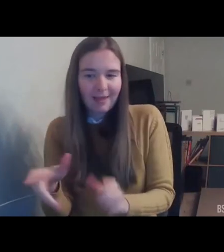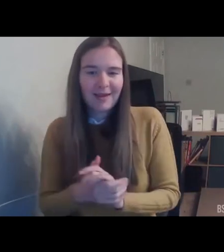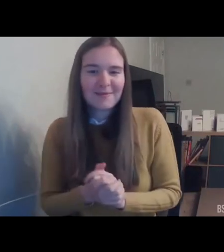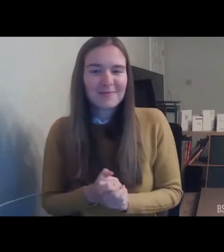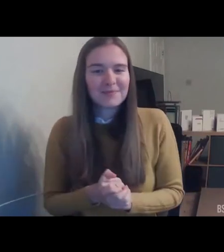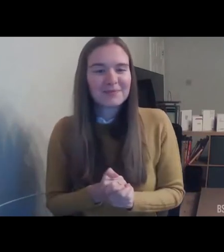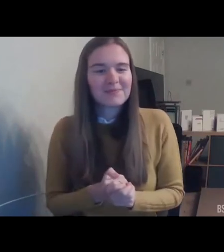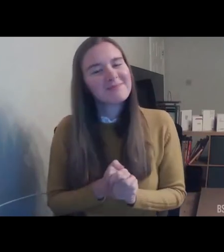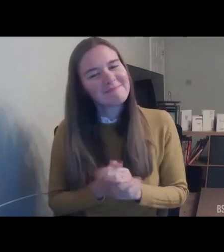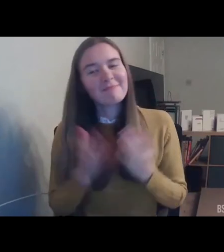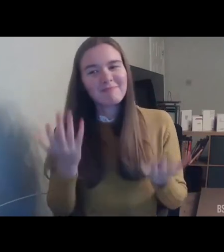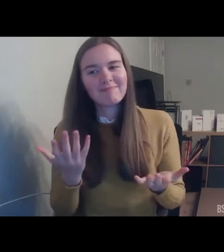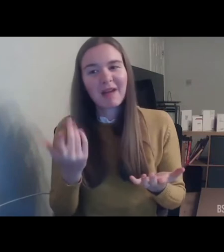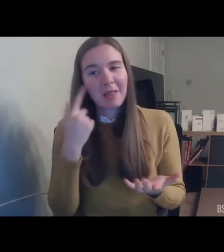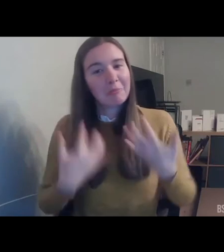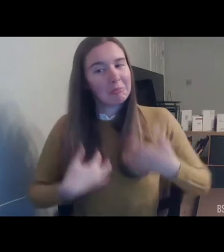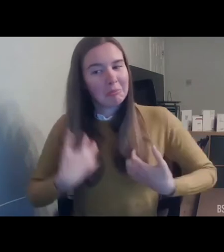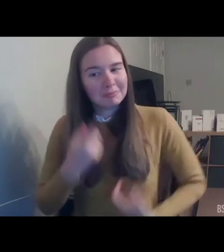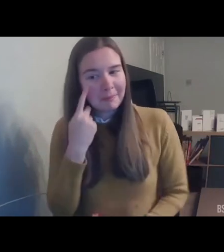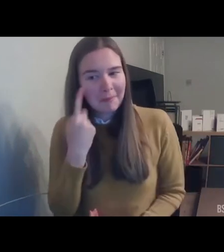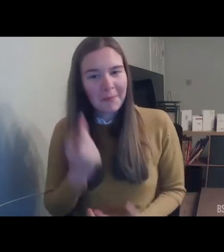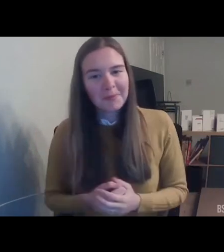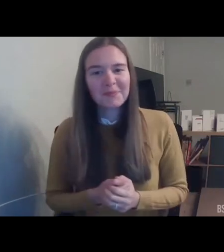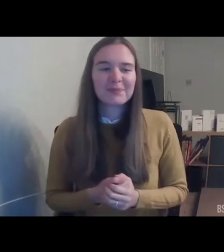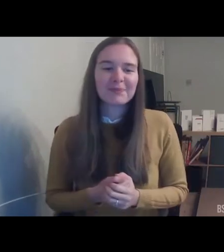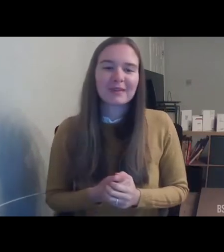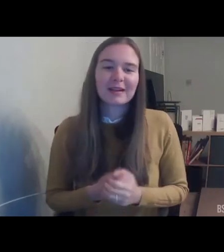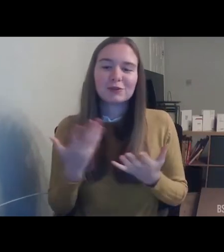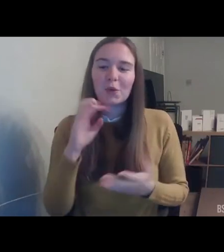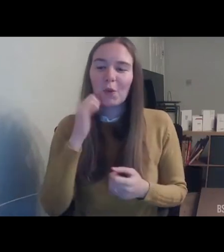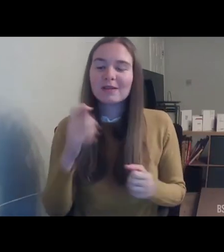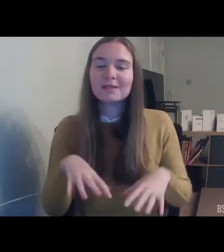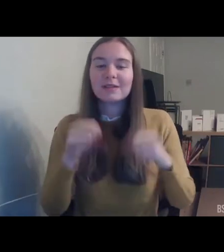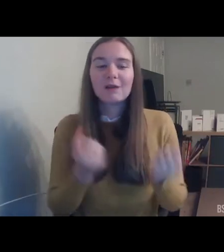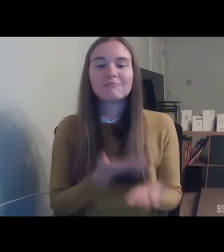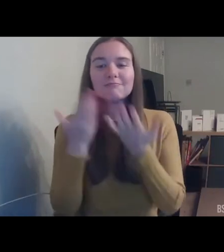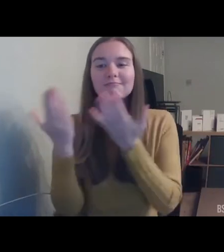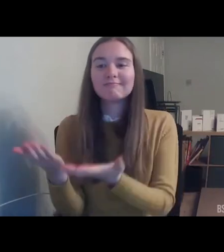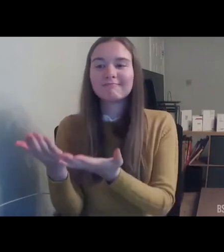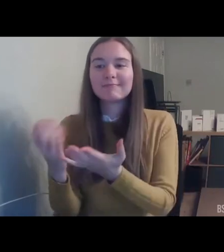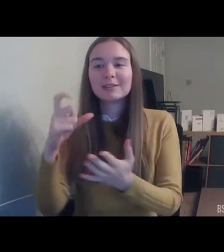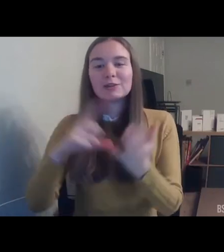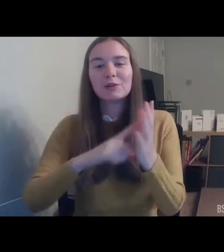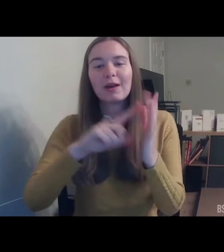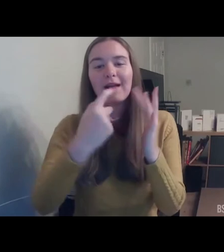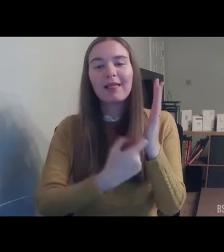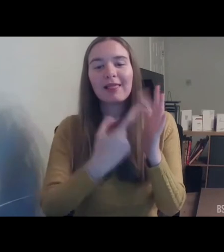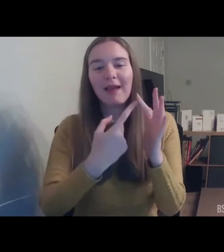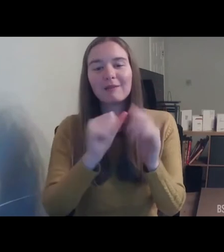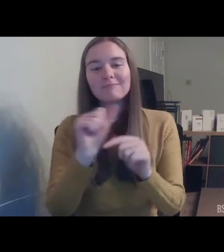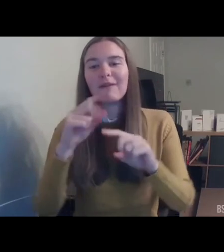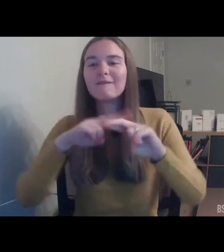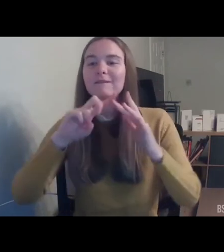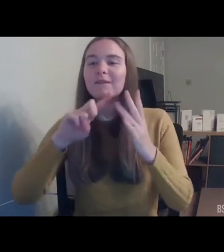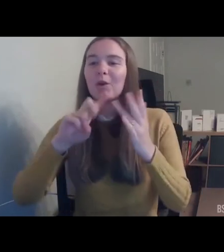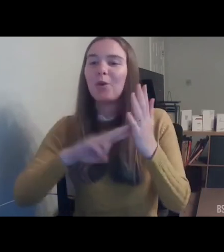obviously fascinating. So we're going to start by handing over to Claire and Fiona to hear about their